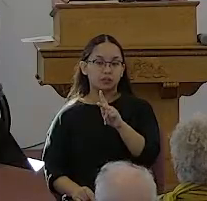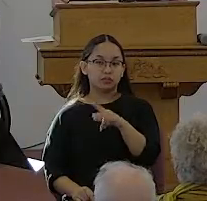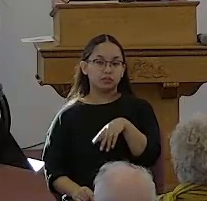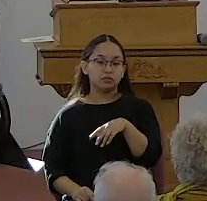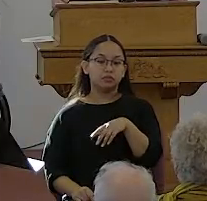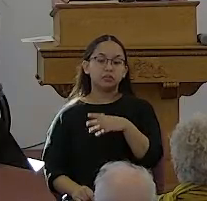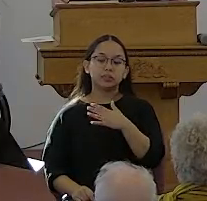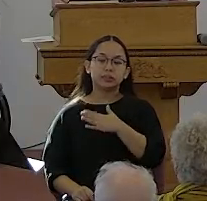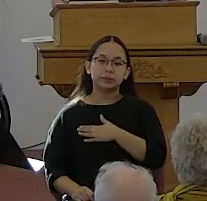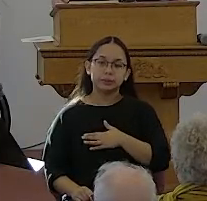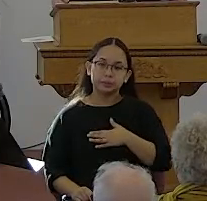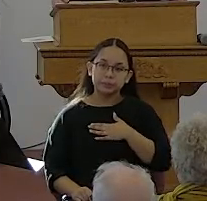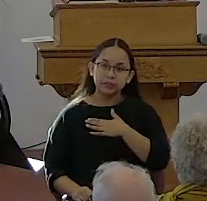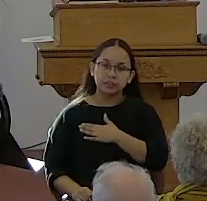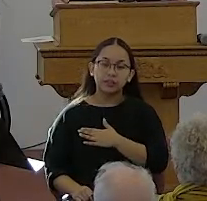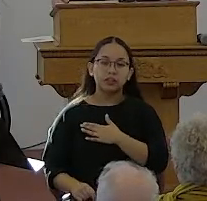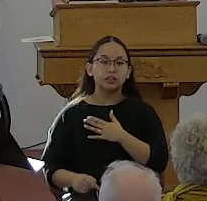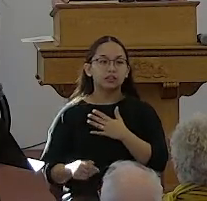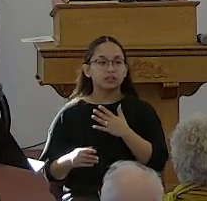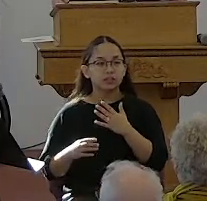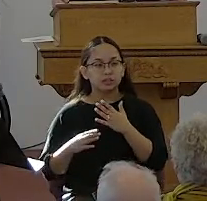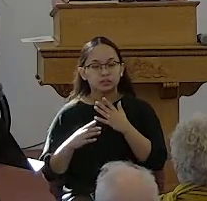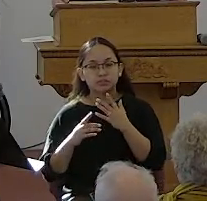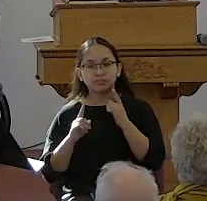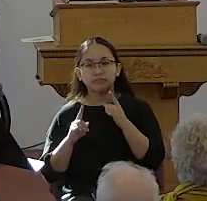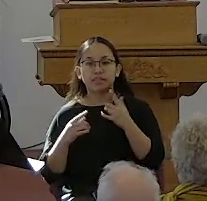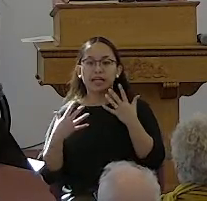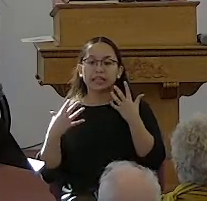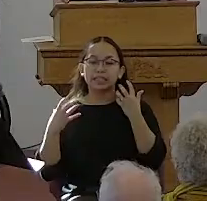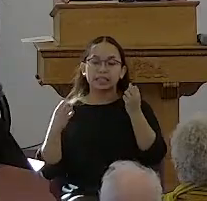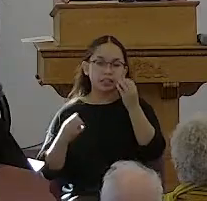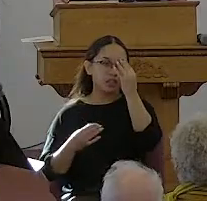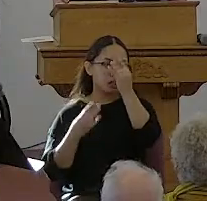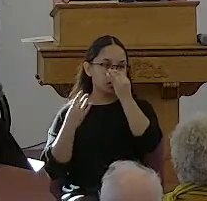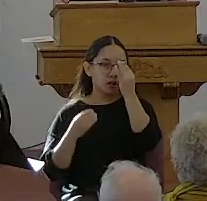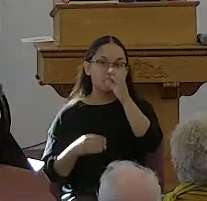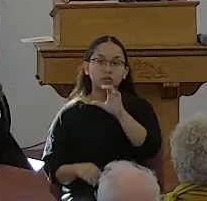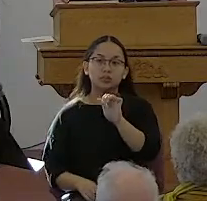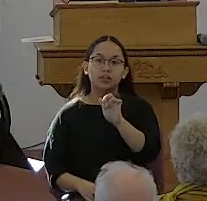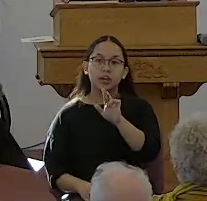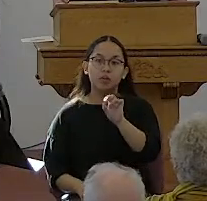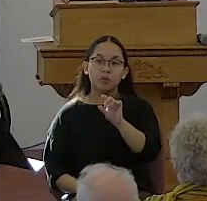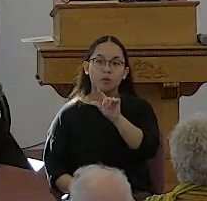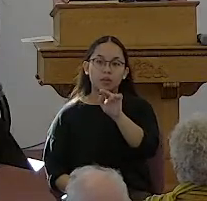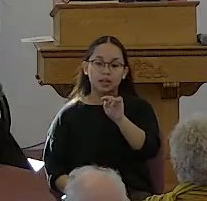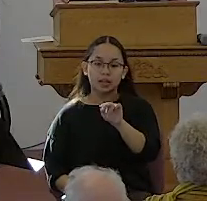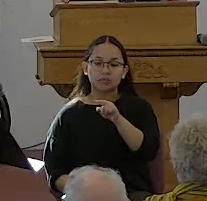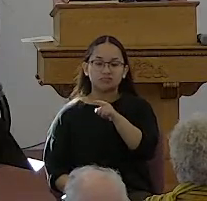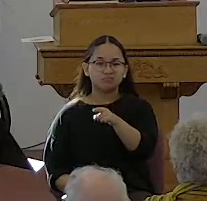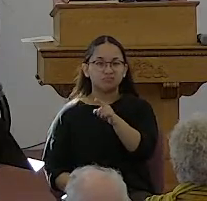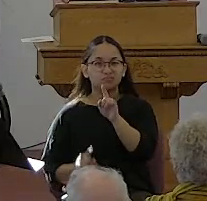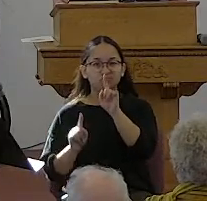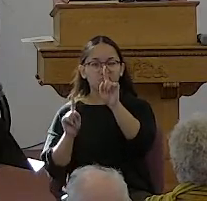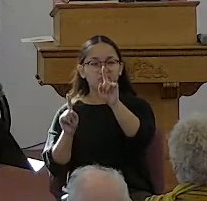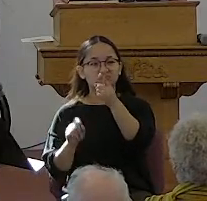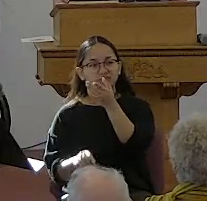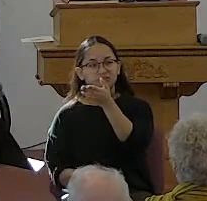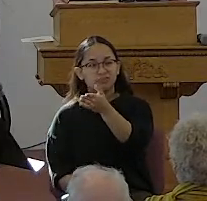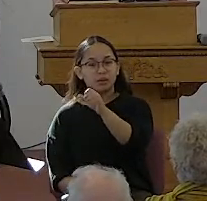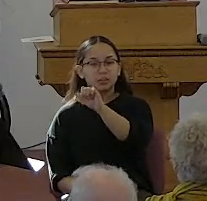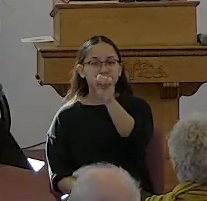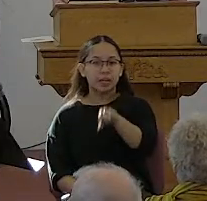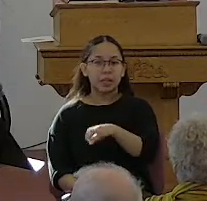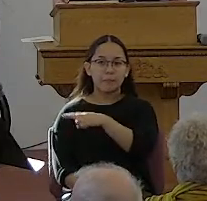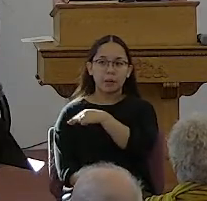Please send healing thoughts to Carolyn Patterson, who has been at Salem Hospital since